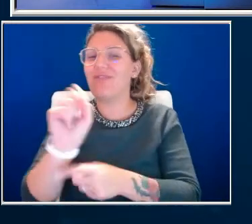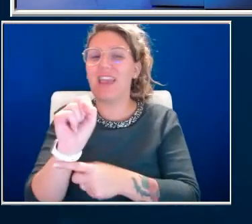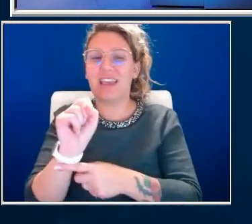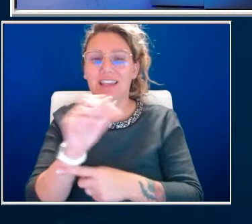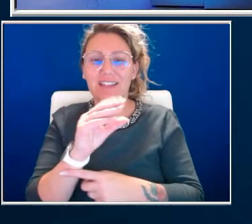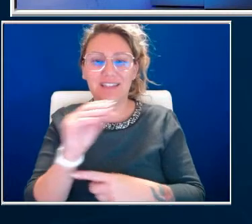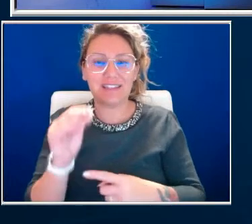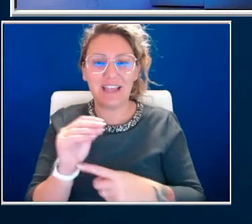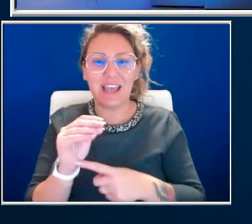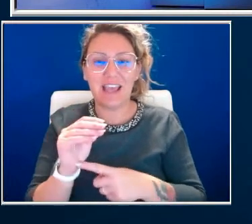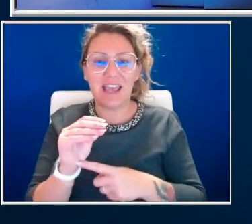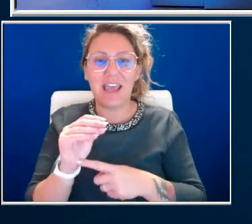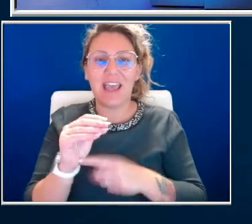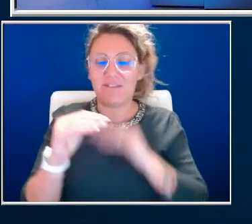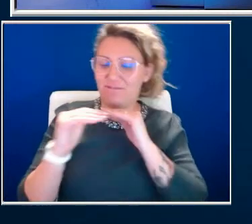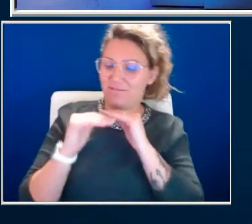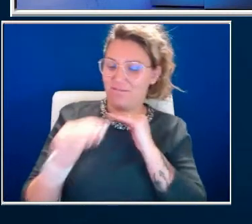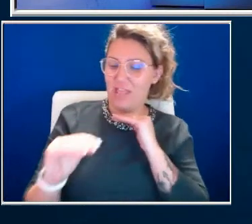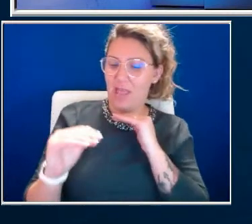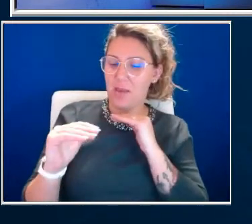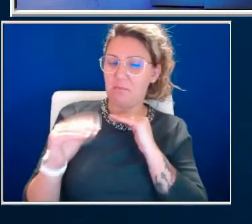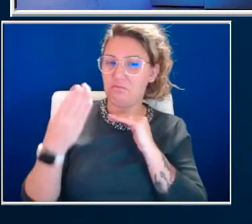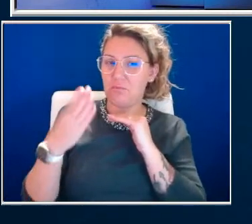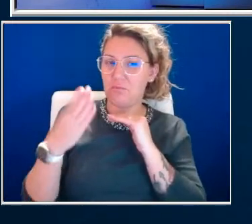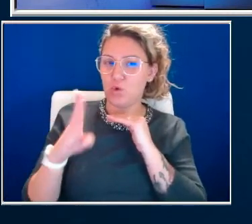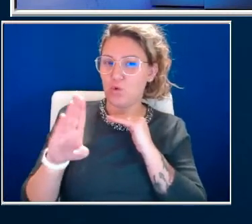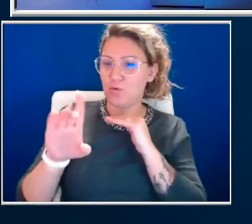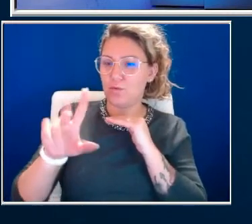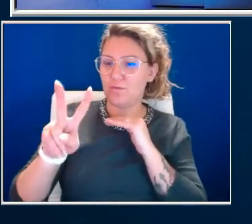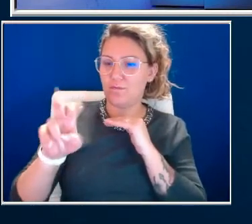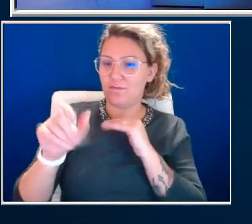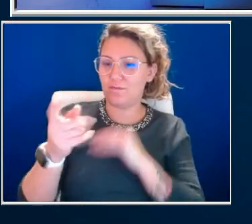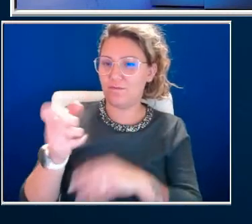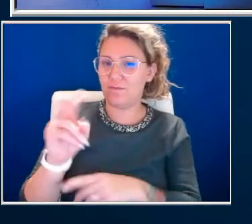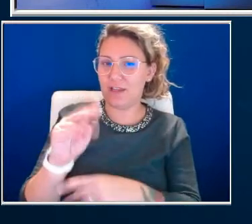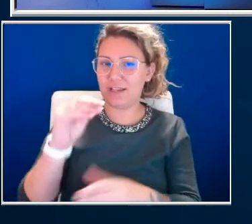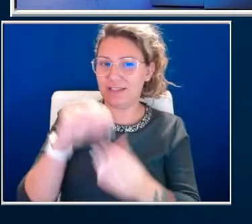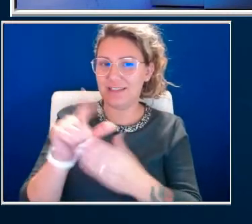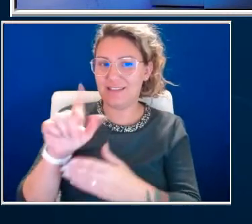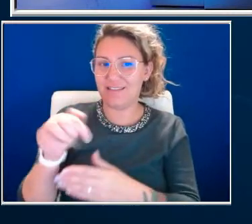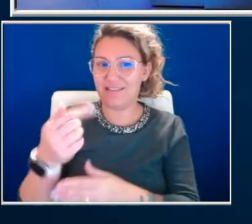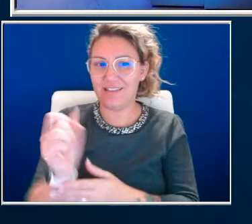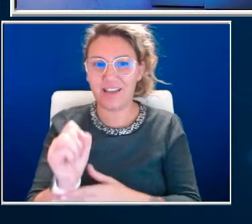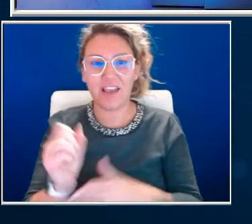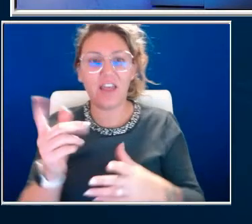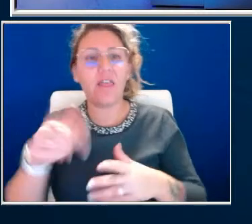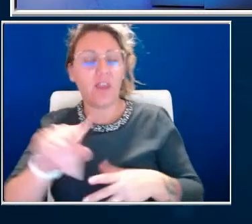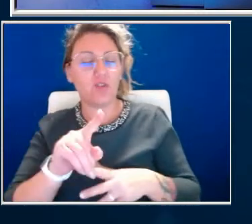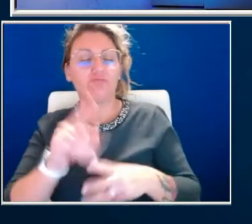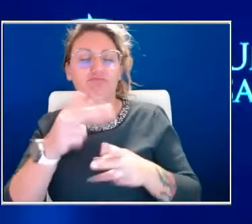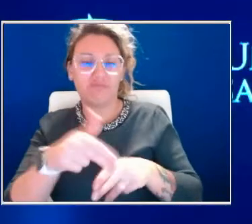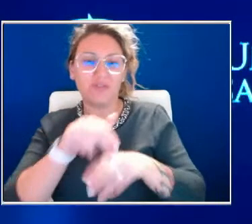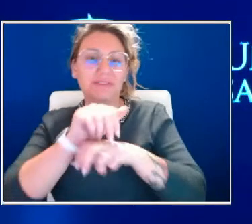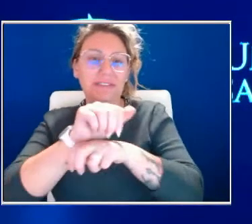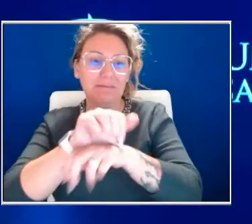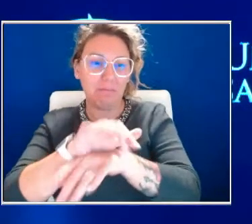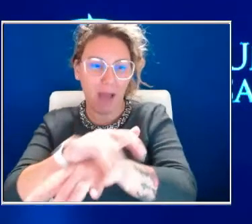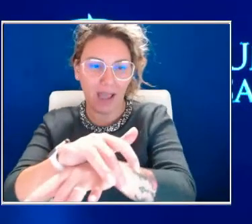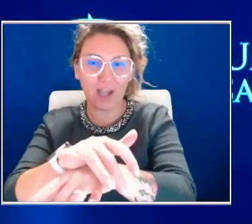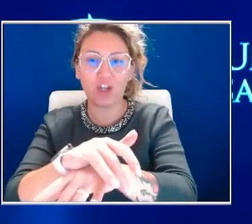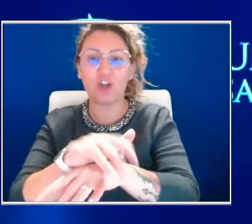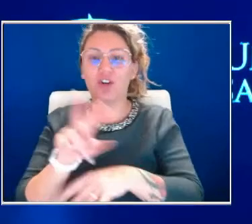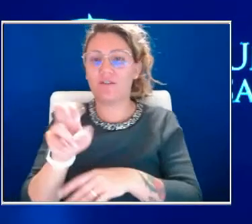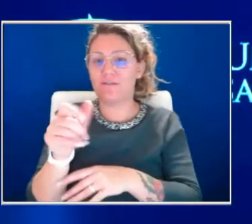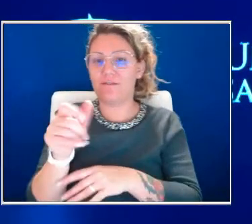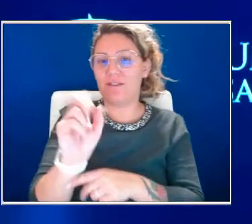flat blue veins in the legs? Well, those are what we refer to as spider veins. They are defective veins in the